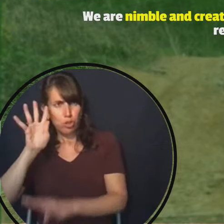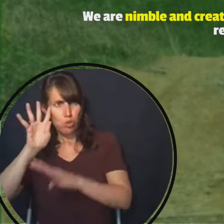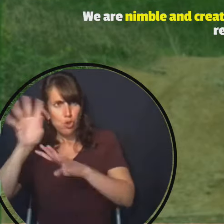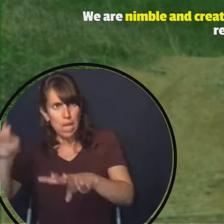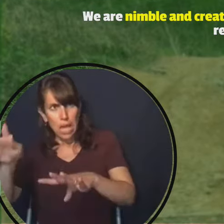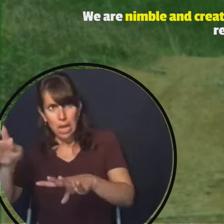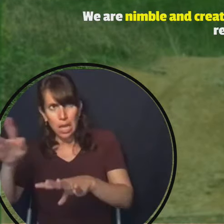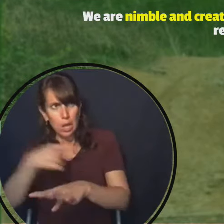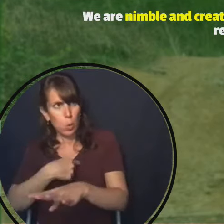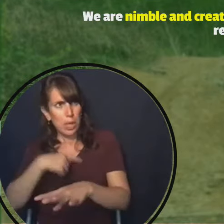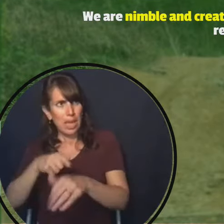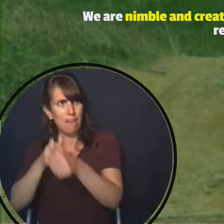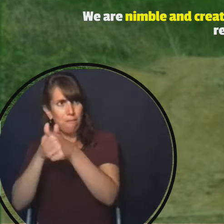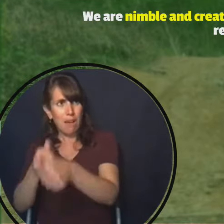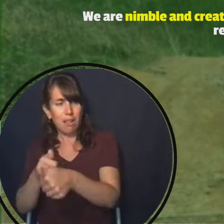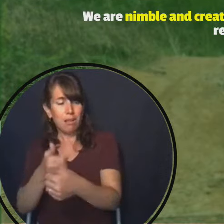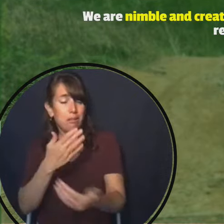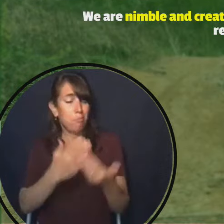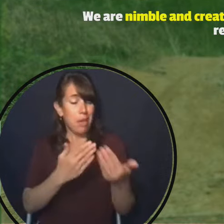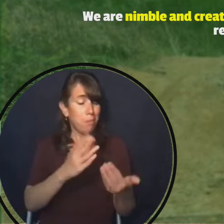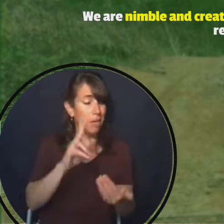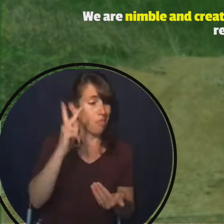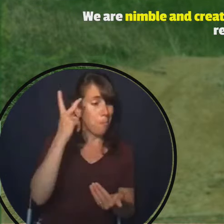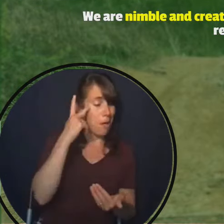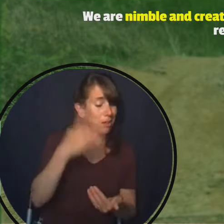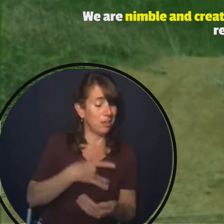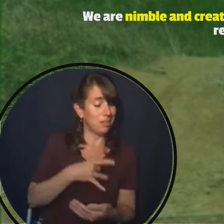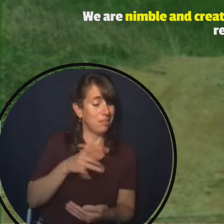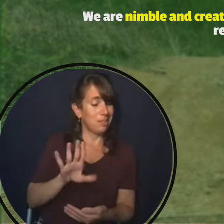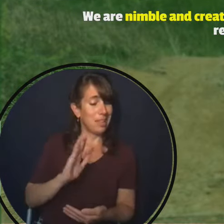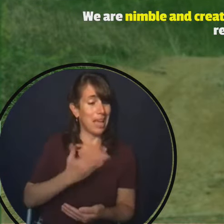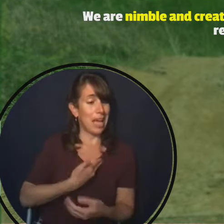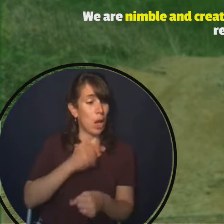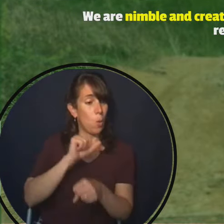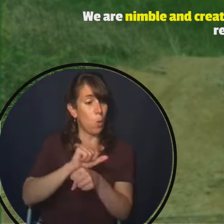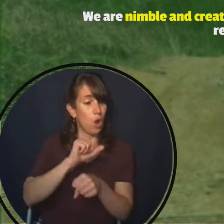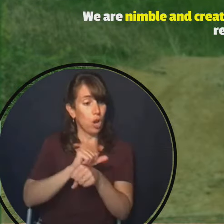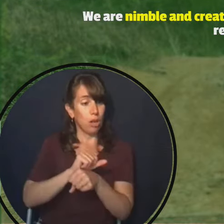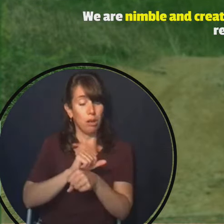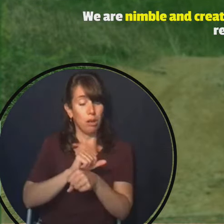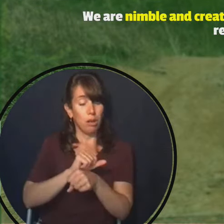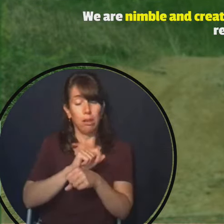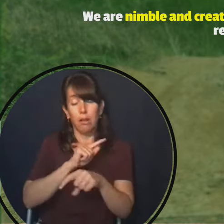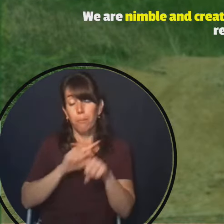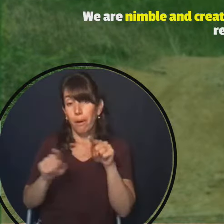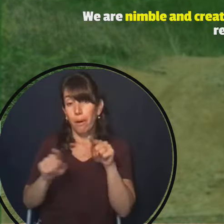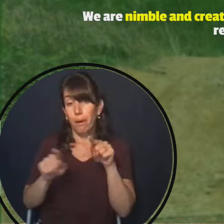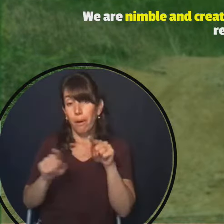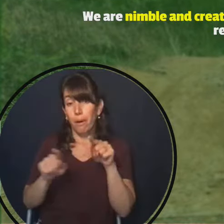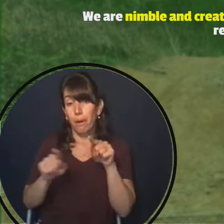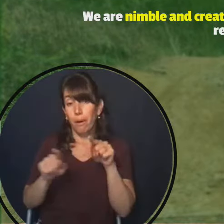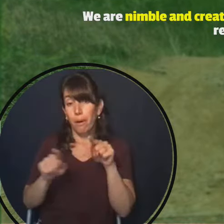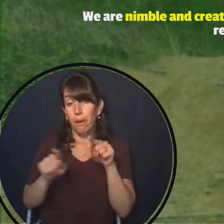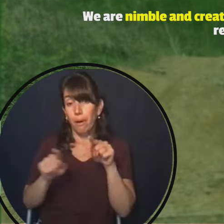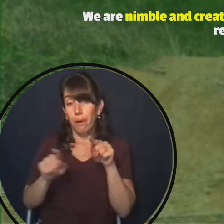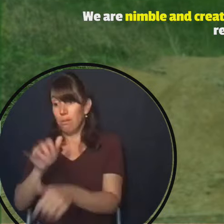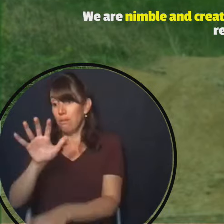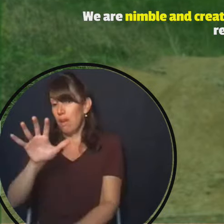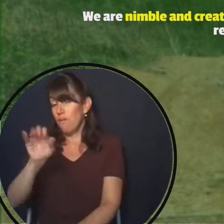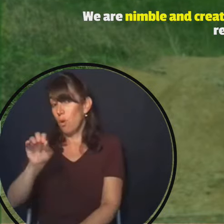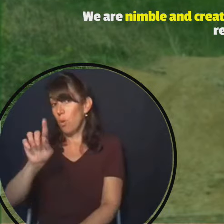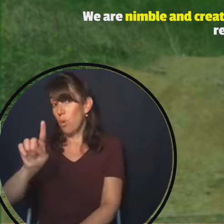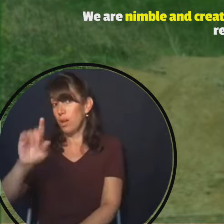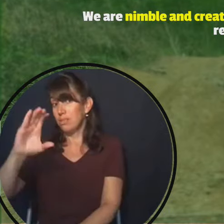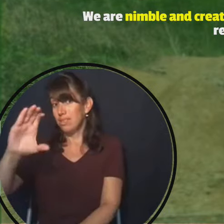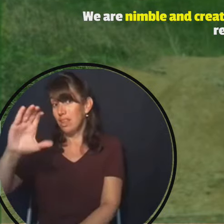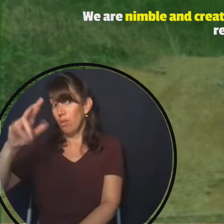of our work, but there are ways that we, just because we're following the 501c3 laws does not, and in a political orientation that is against